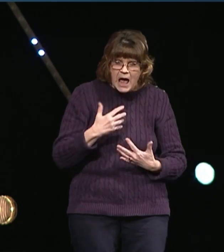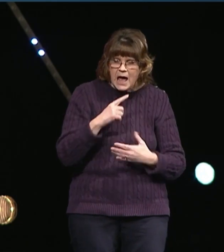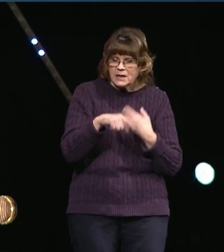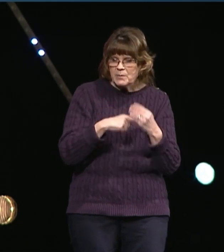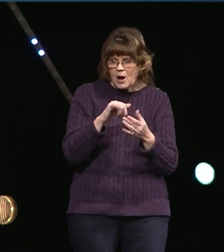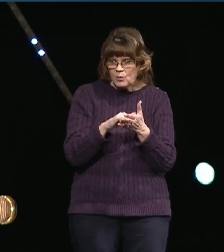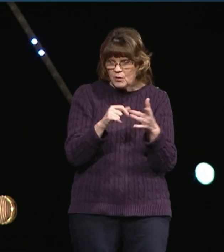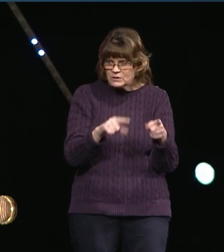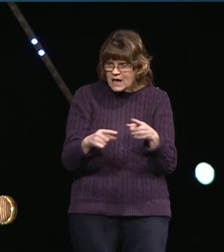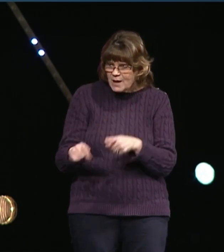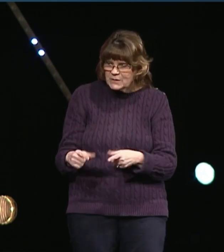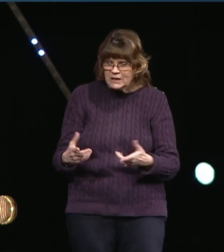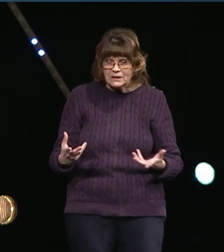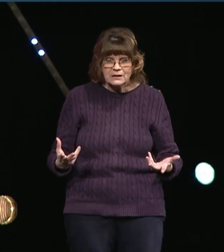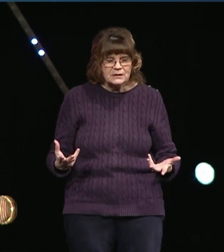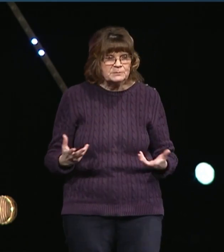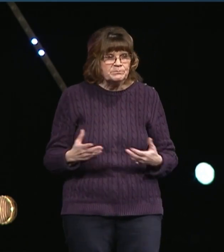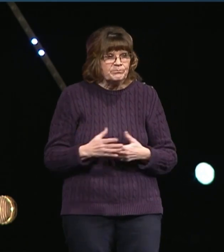in our nation.